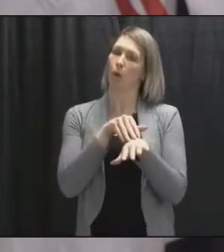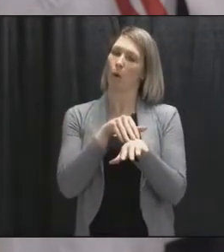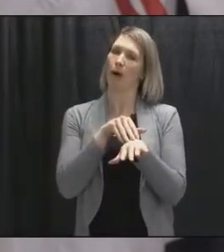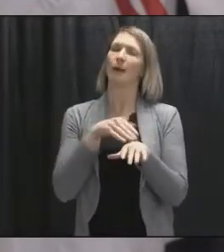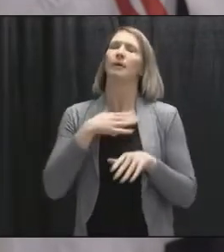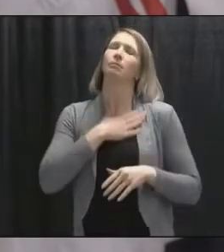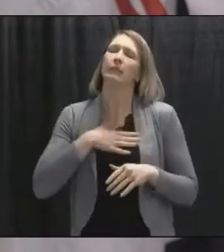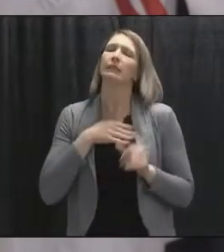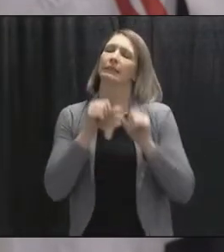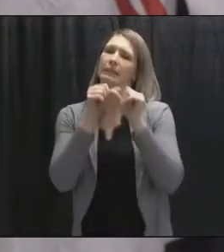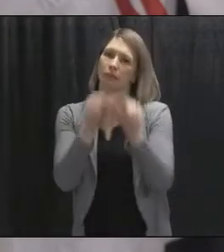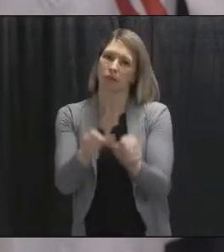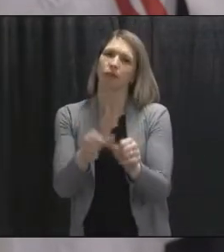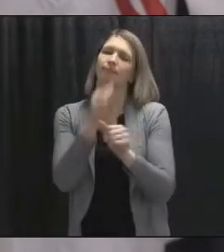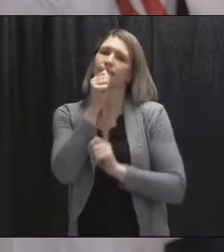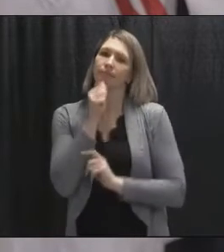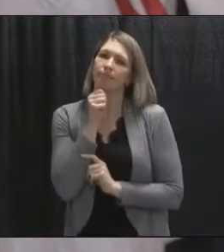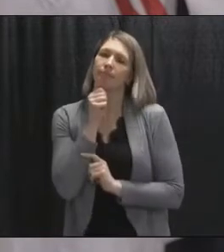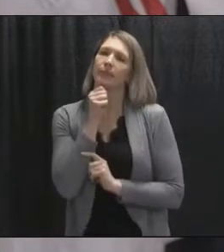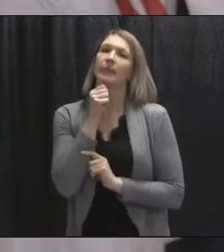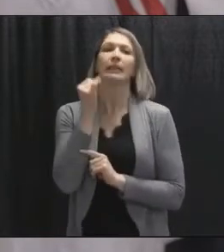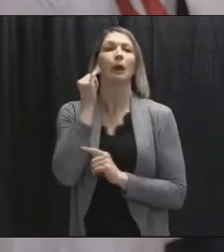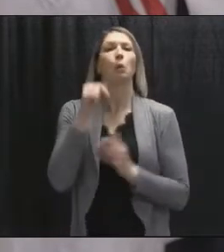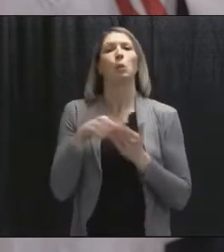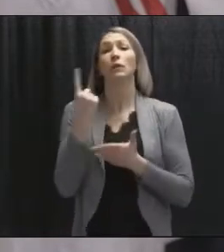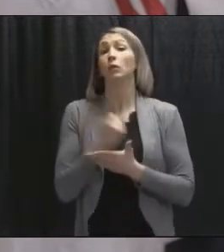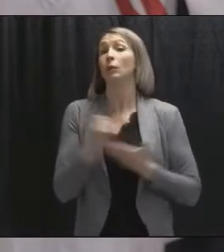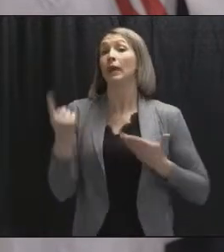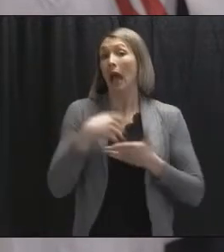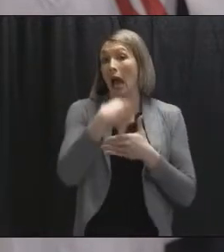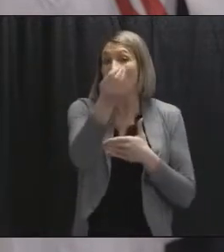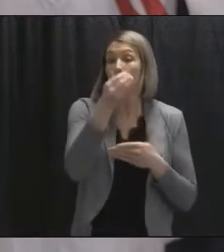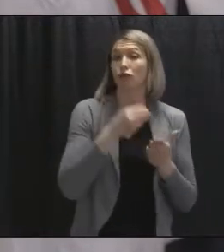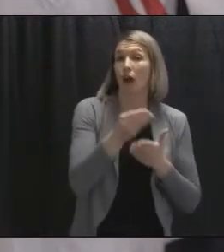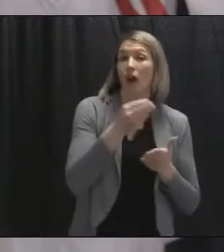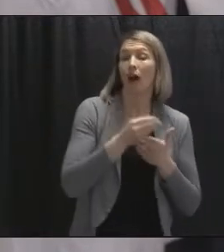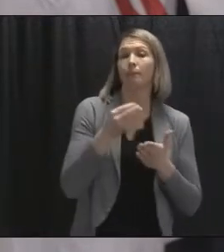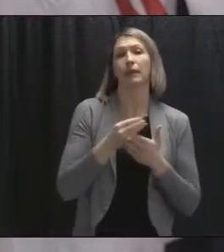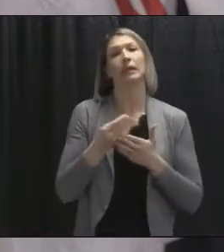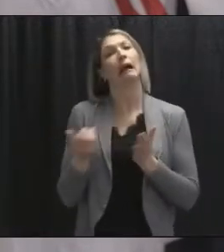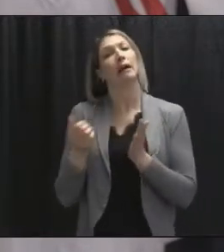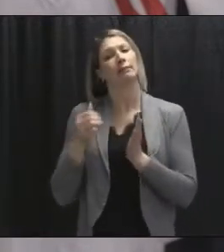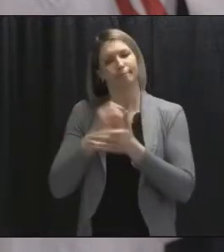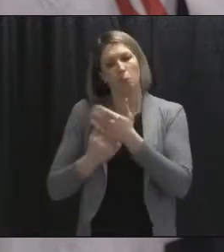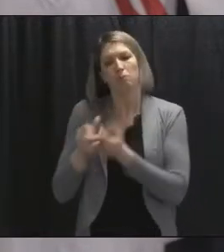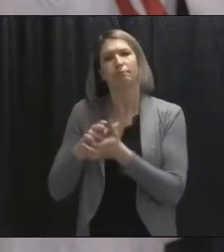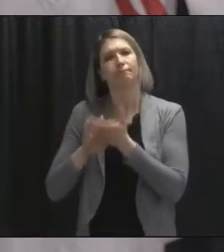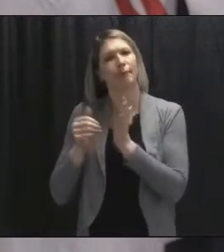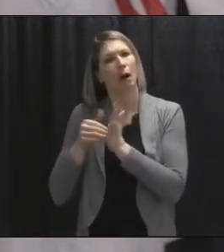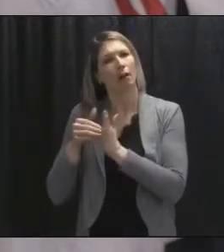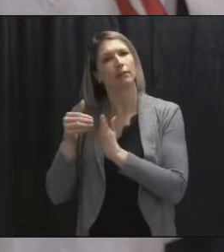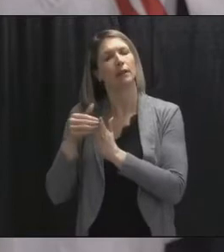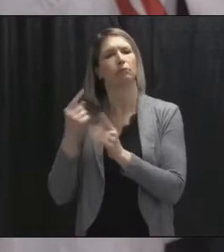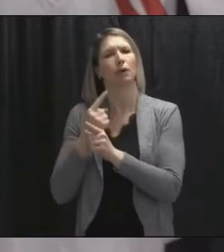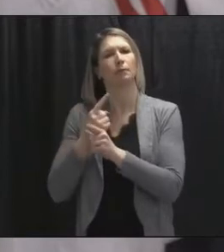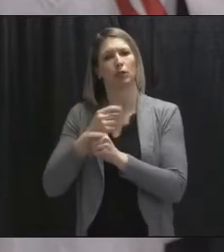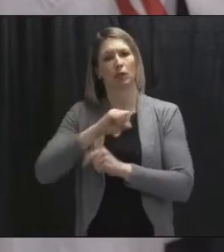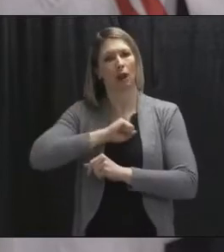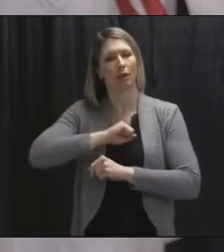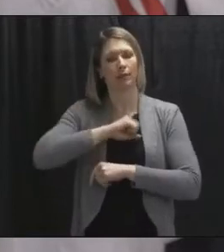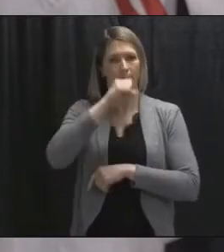Only go out for essentials. Wash your hands often and well, and use proper cough and sneeze etiquette. And